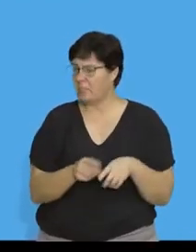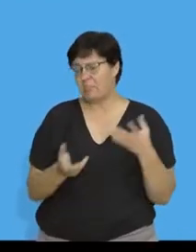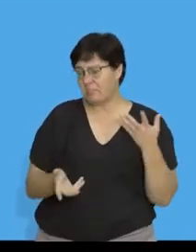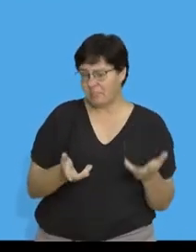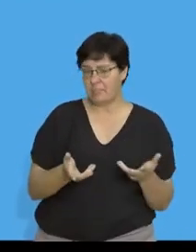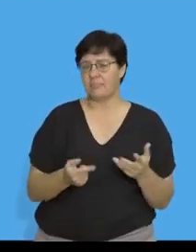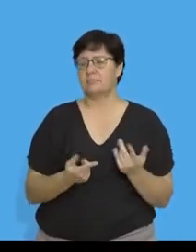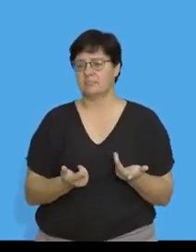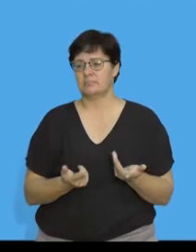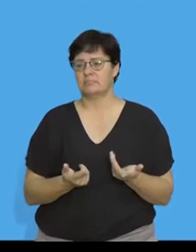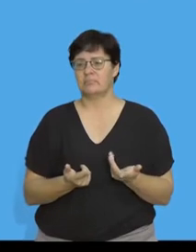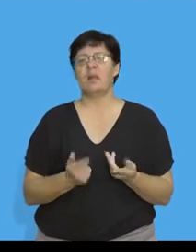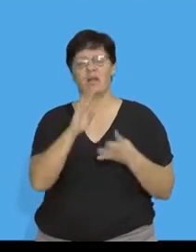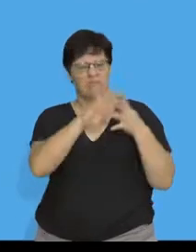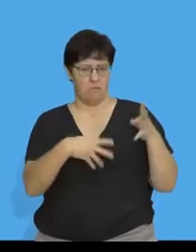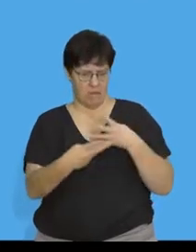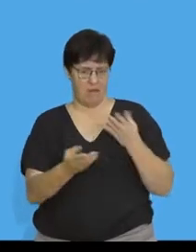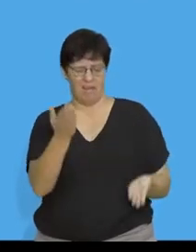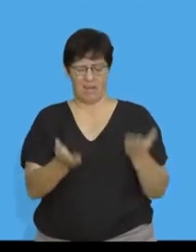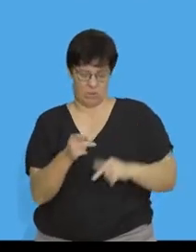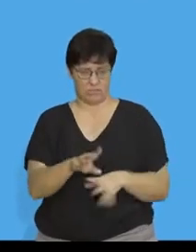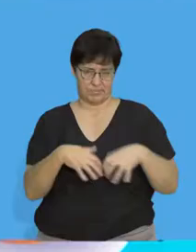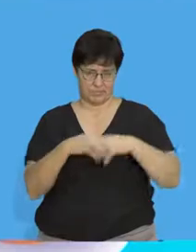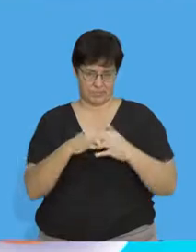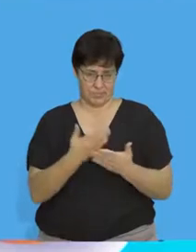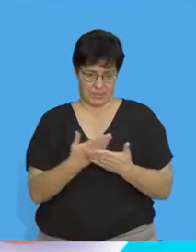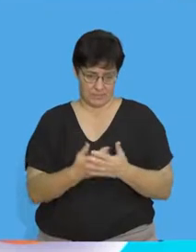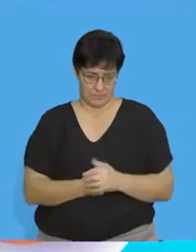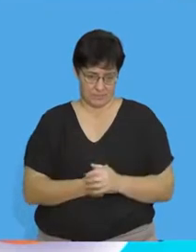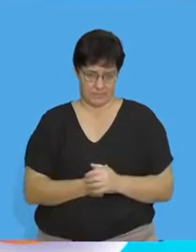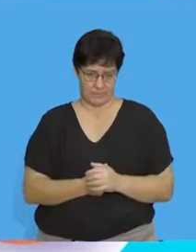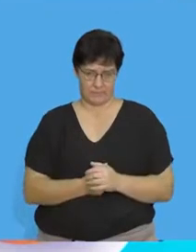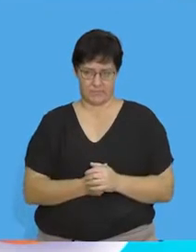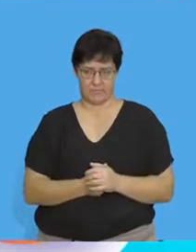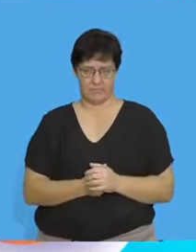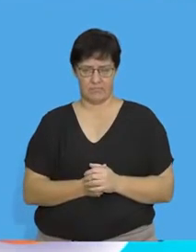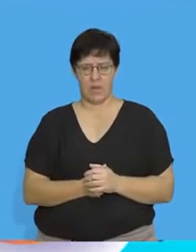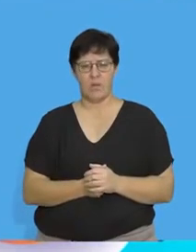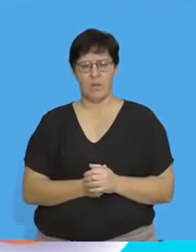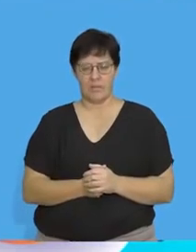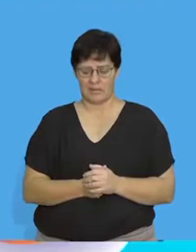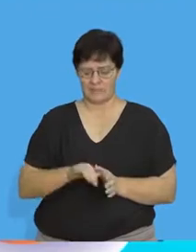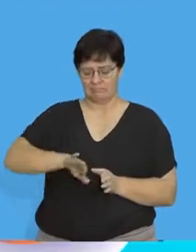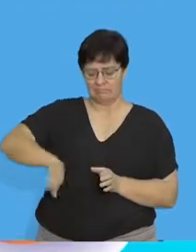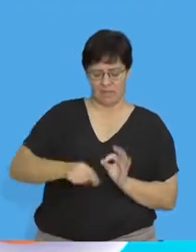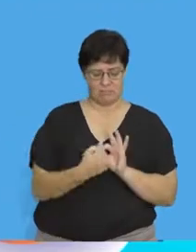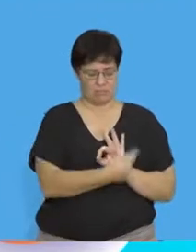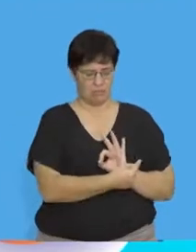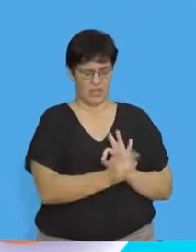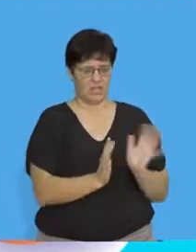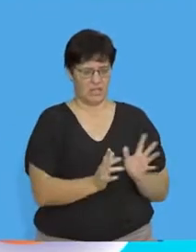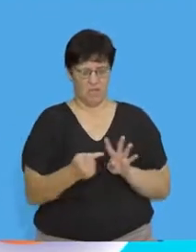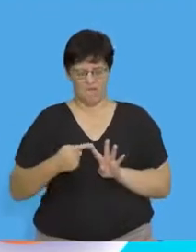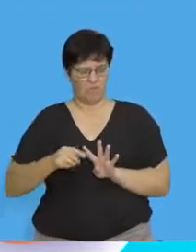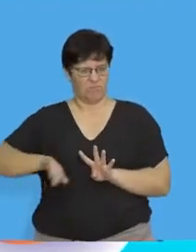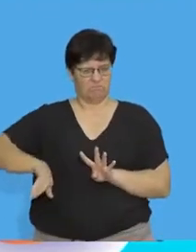what a lot of people write in their tests and exams, and they will get no marks for it because they've forgotten the